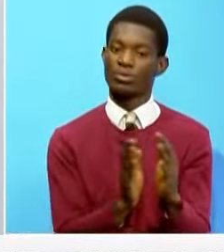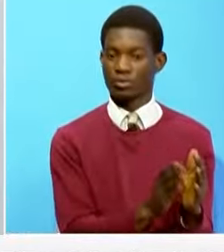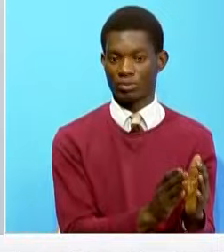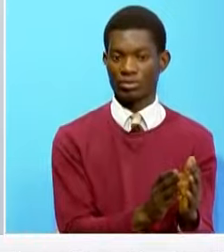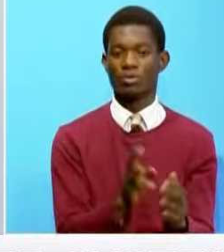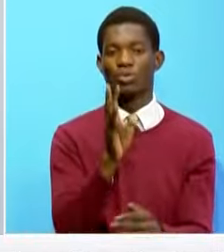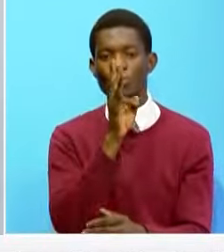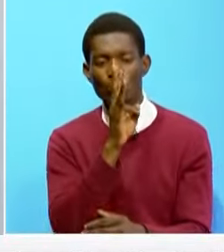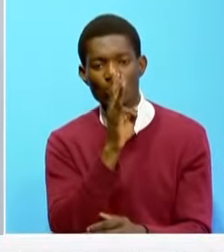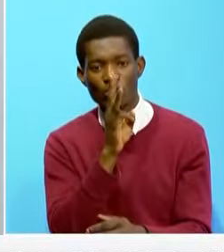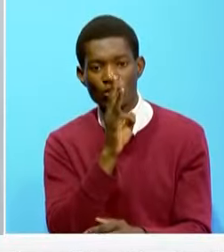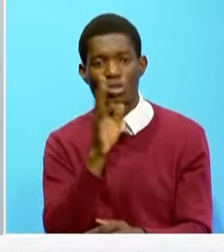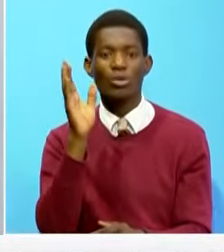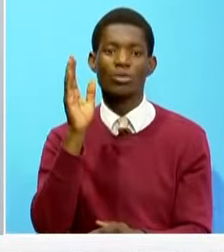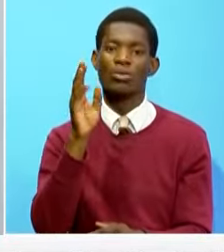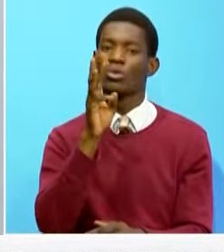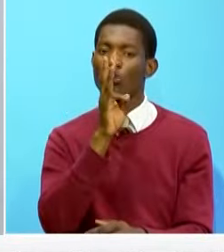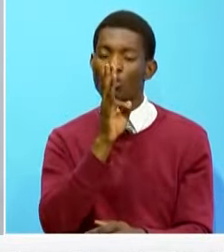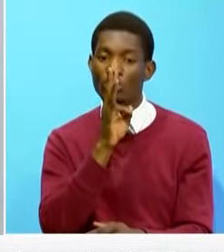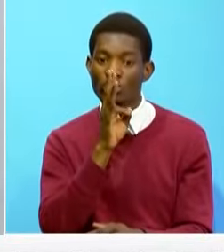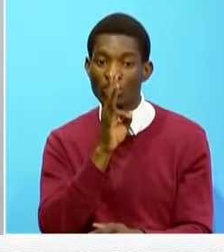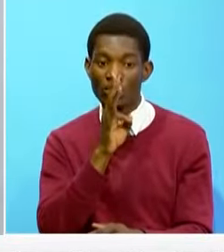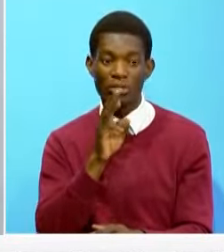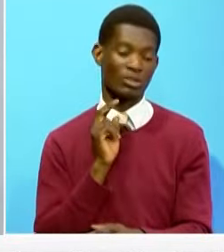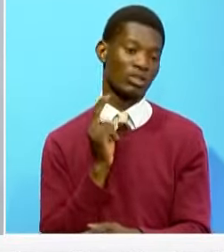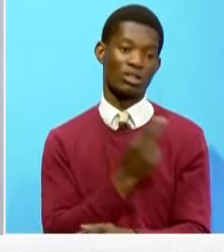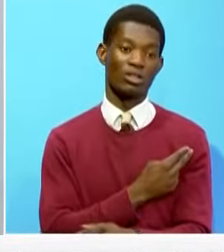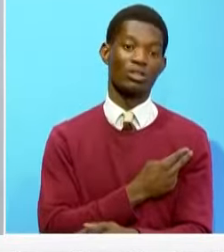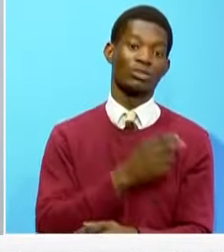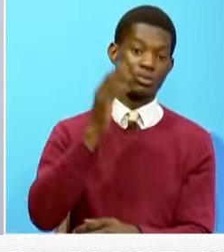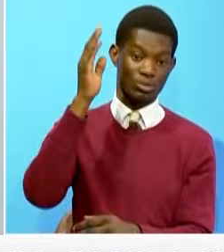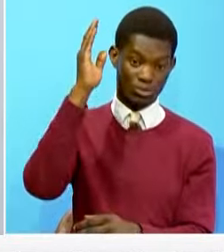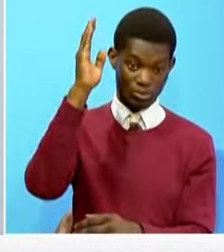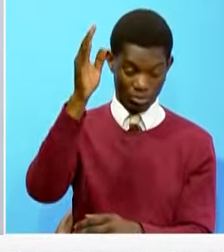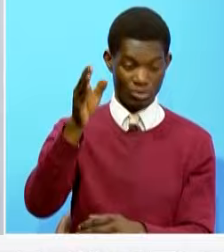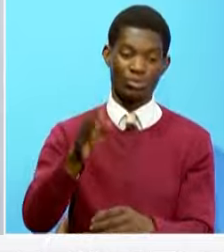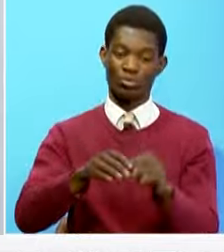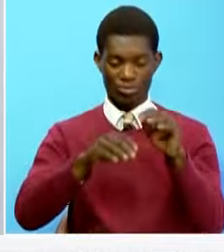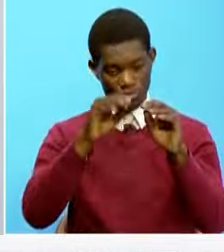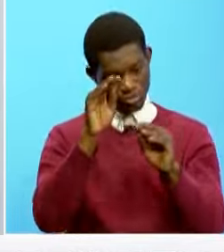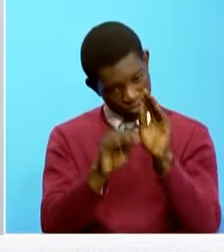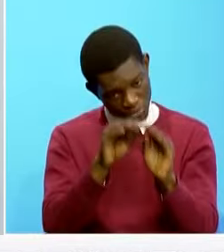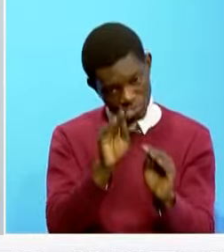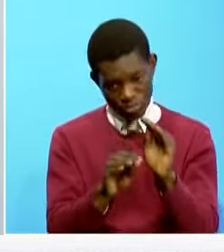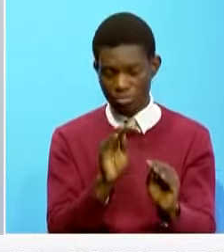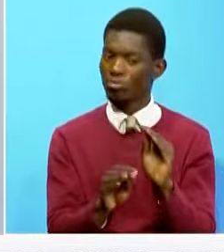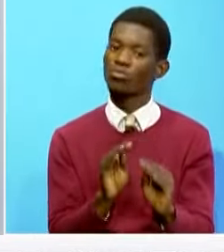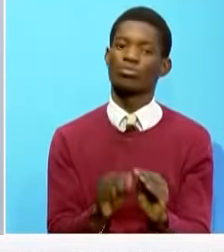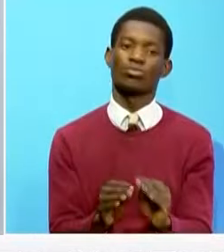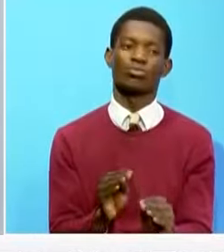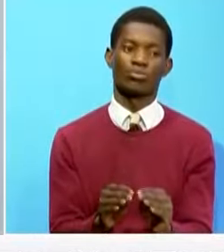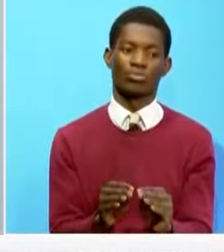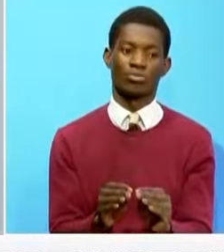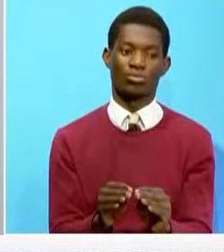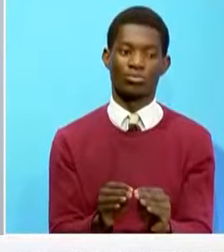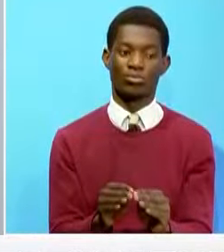think by mailo. Mazi aja kuti vika zibwela kuchoke la kuyai. Mazi yafu mkolo wapa aja kuti asichoke la kuji. Ivo